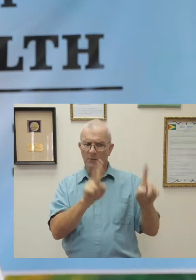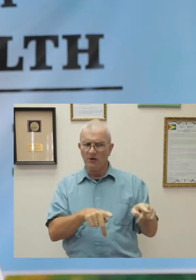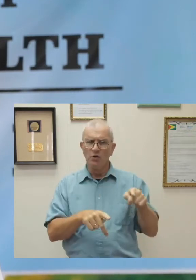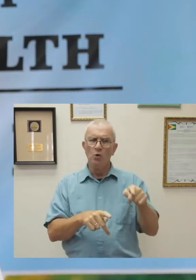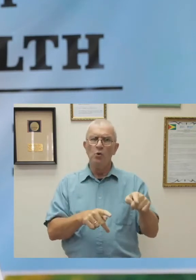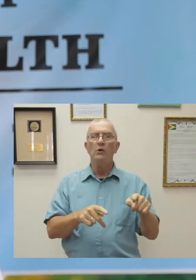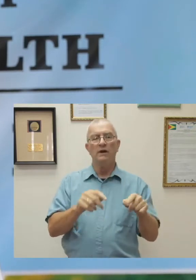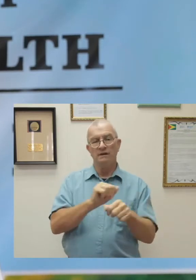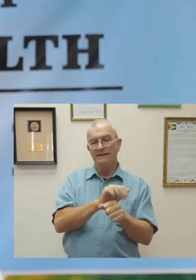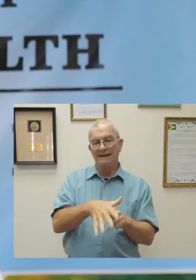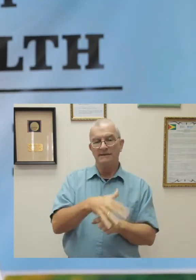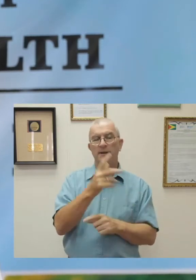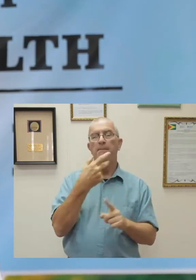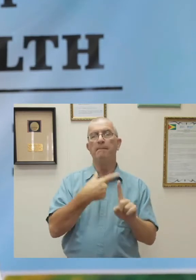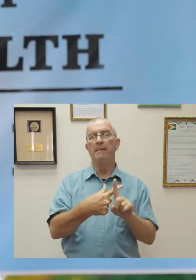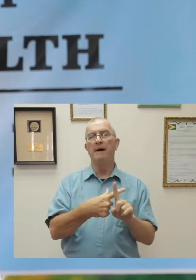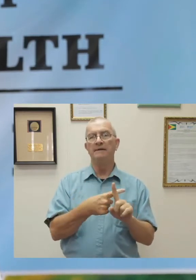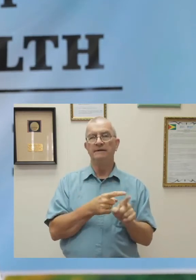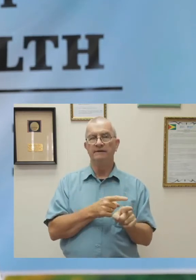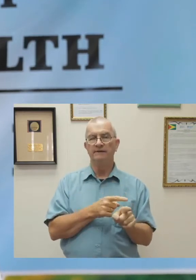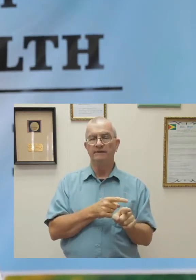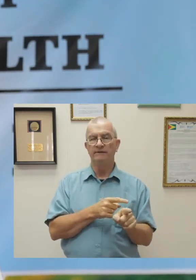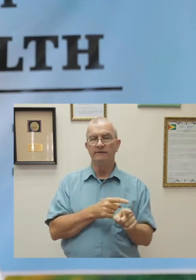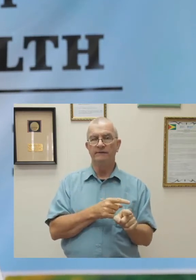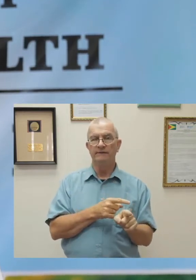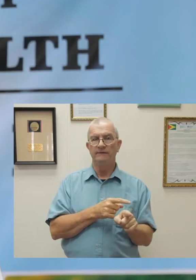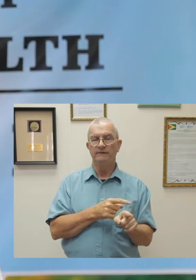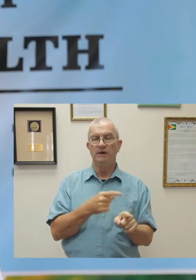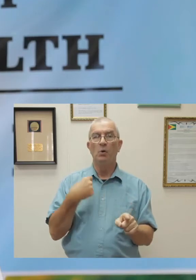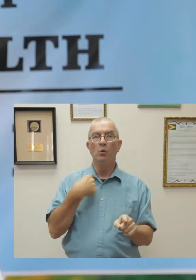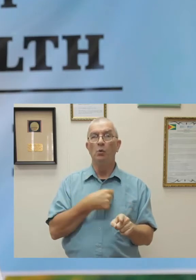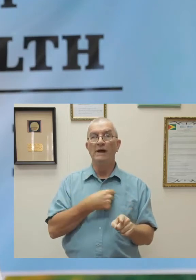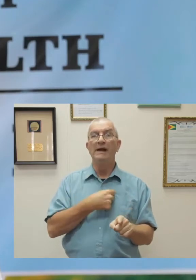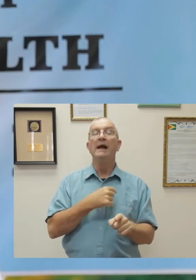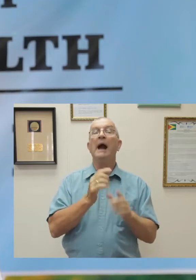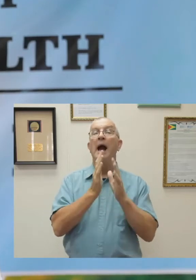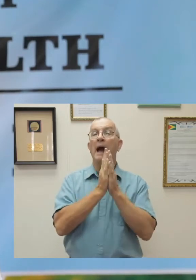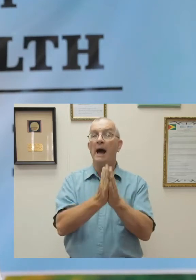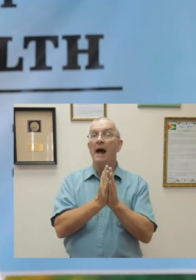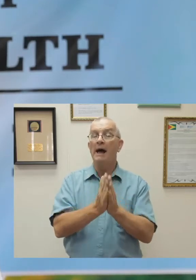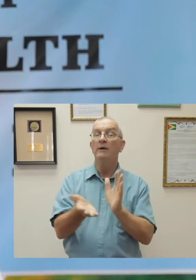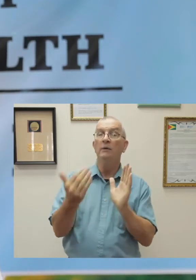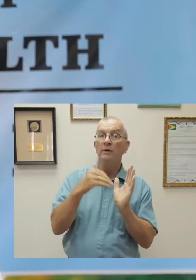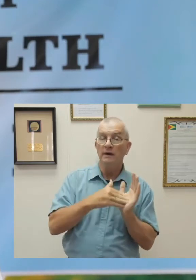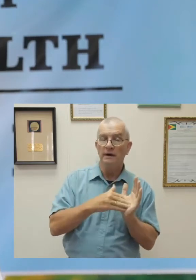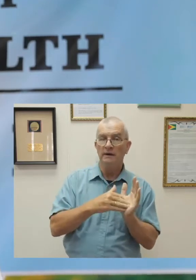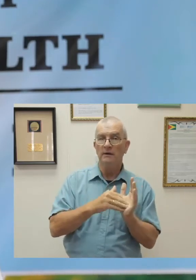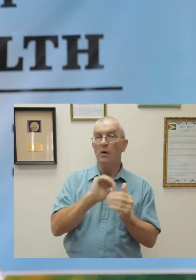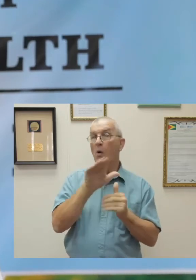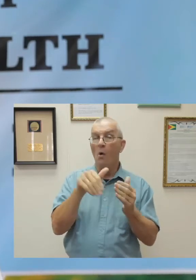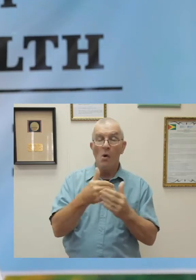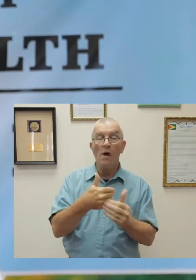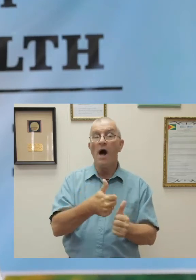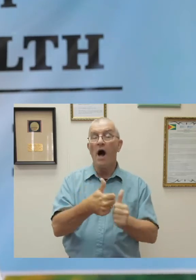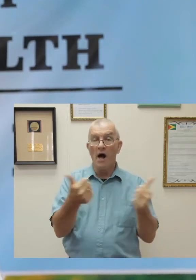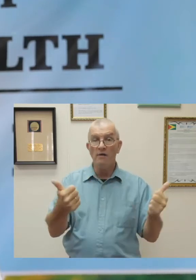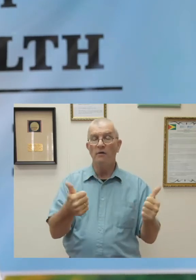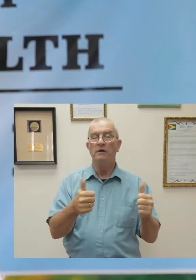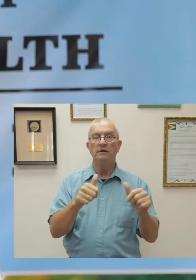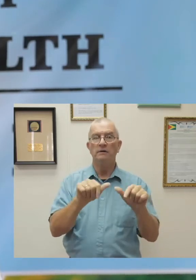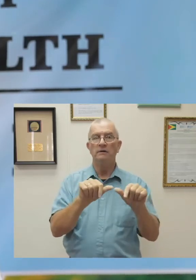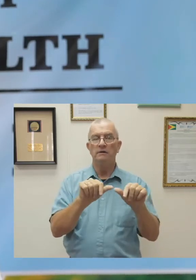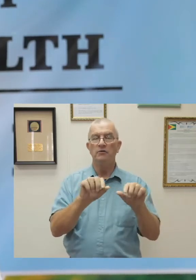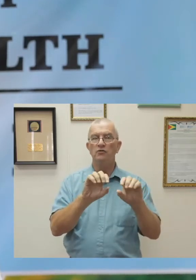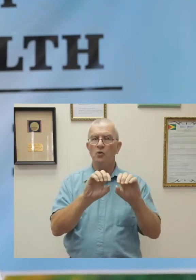someone who was tested positive. We appeal once more to all other